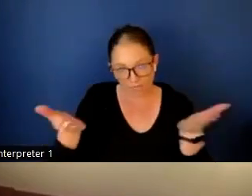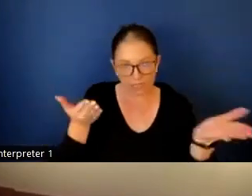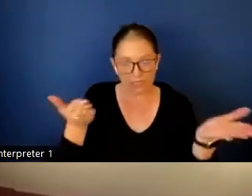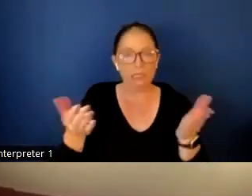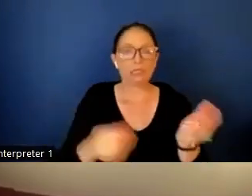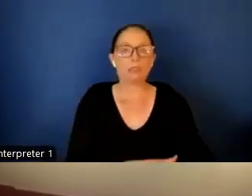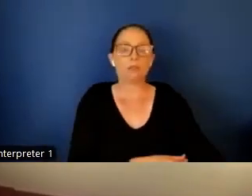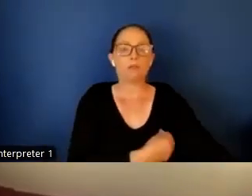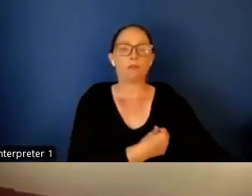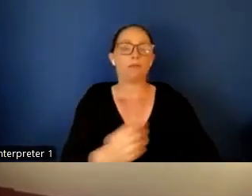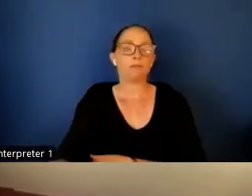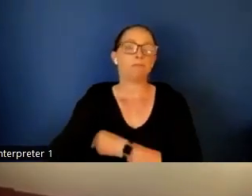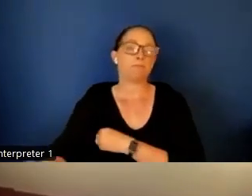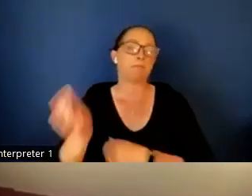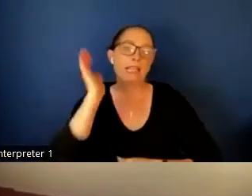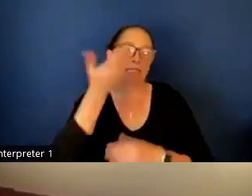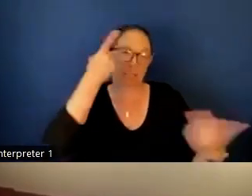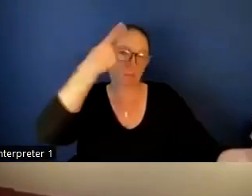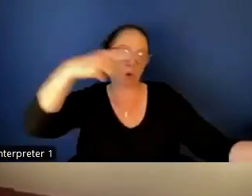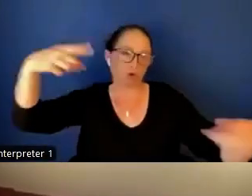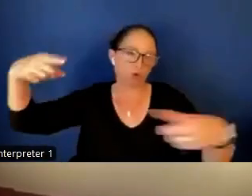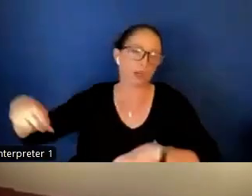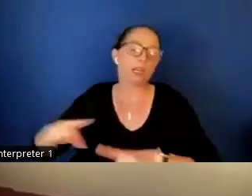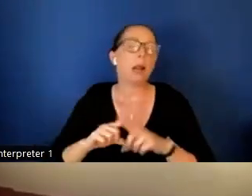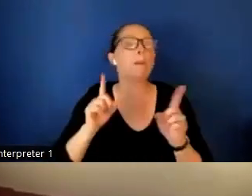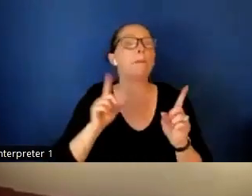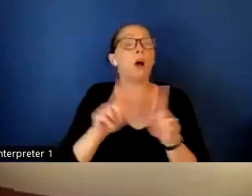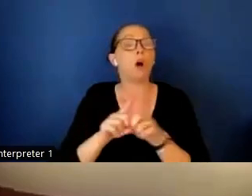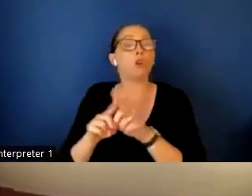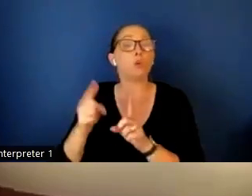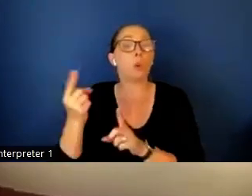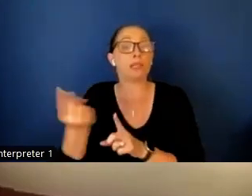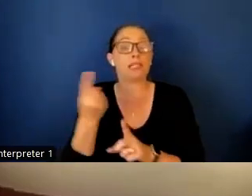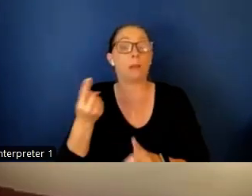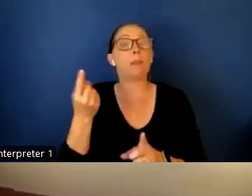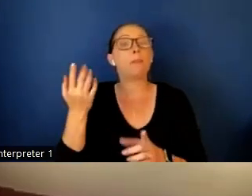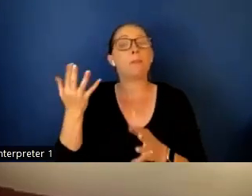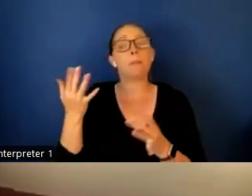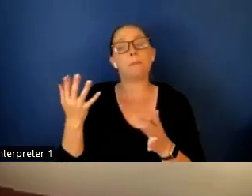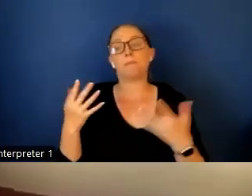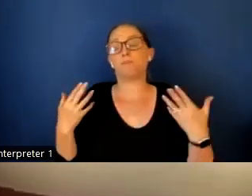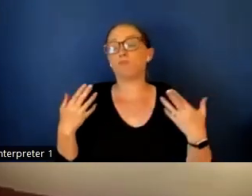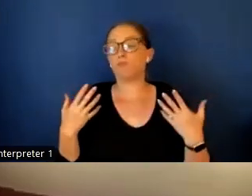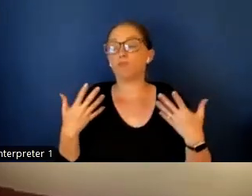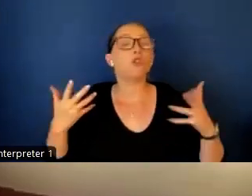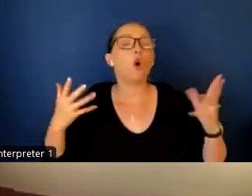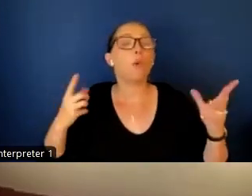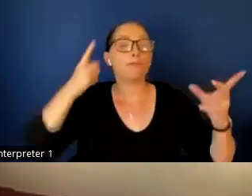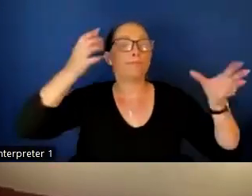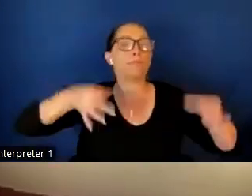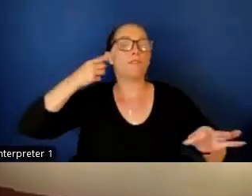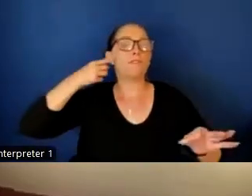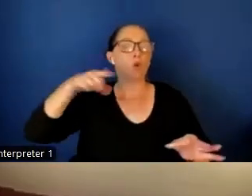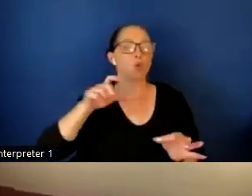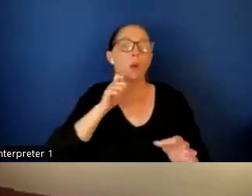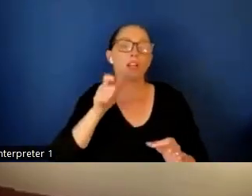it seemed like everyone agreed on that, but then also having that something that is that is already decided for you, not an opt-in